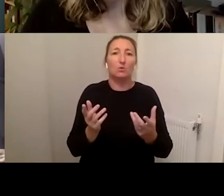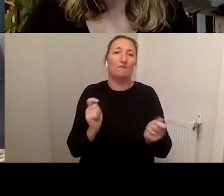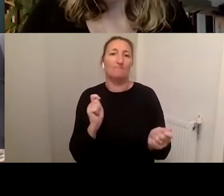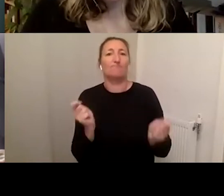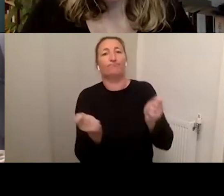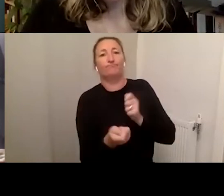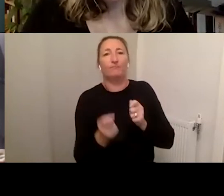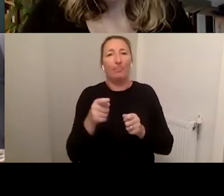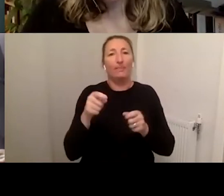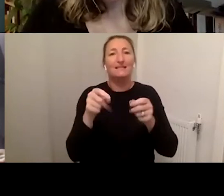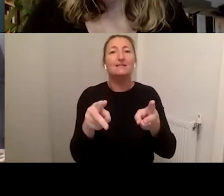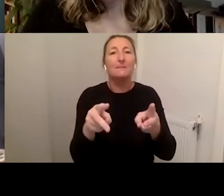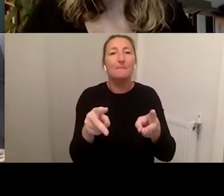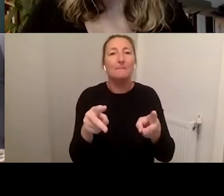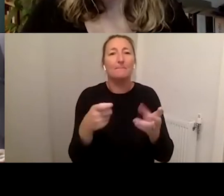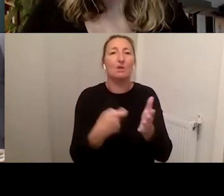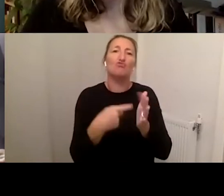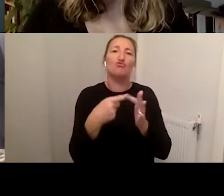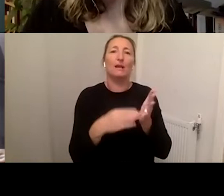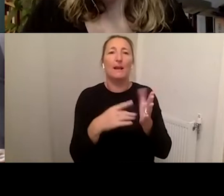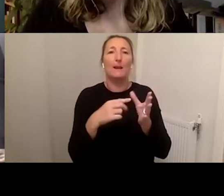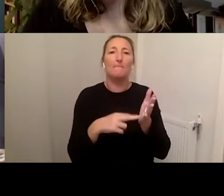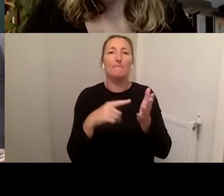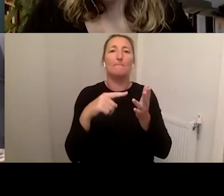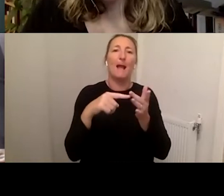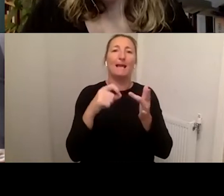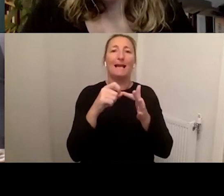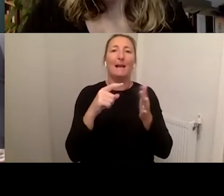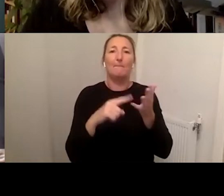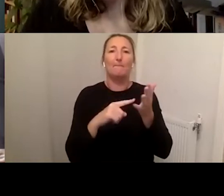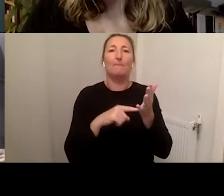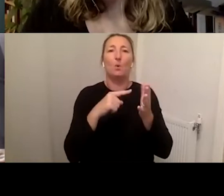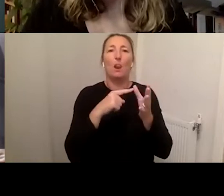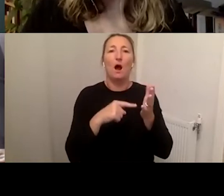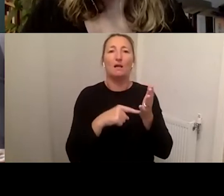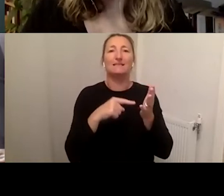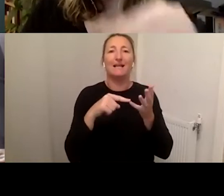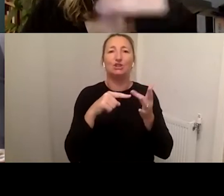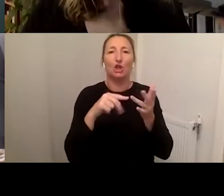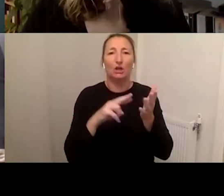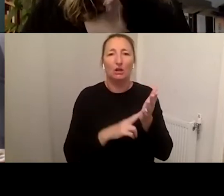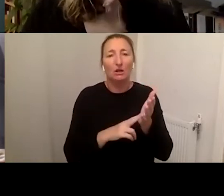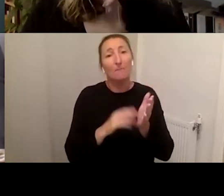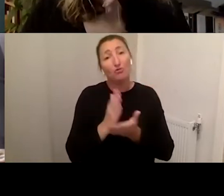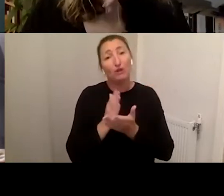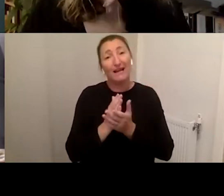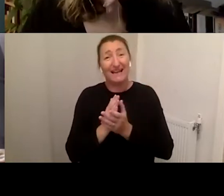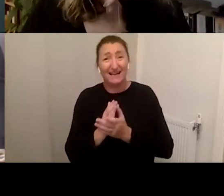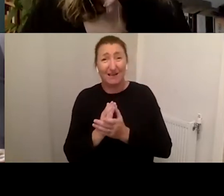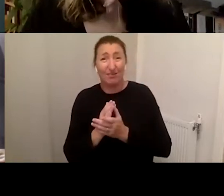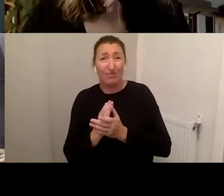But there is a bit misunderstanding about this, because let's say extreme left communist parties, they think it's